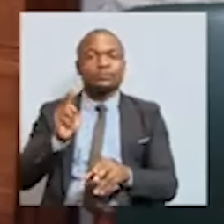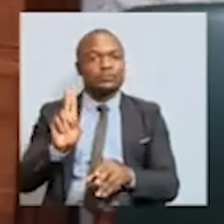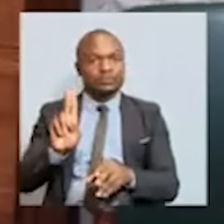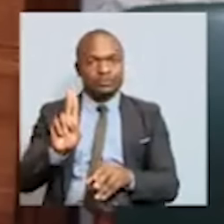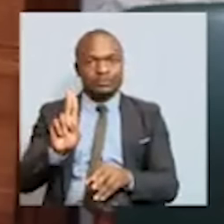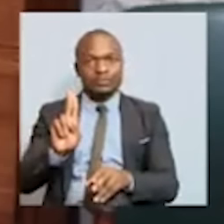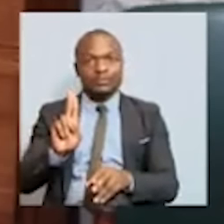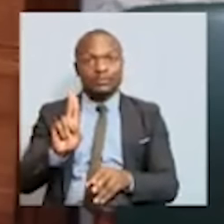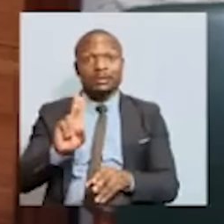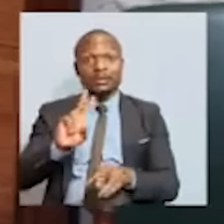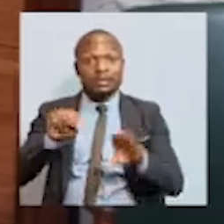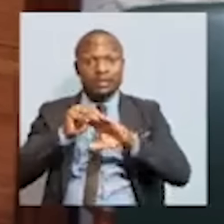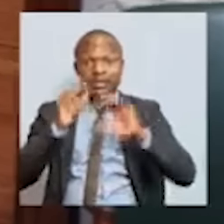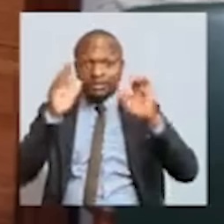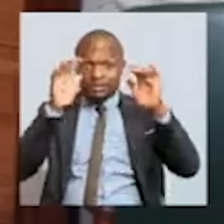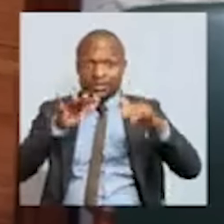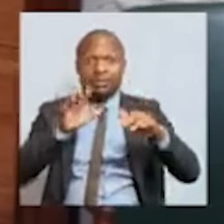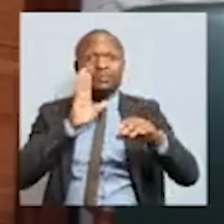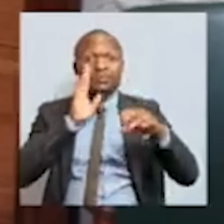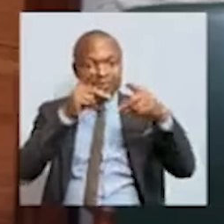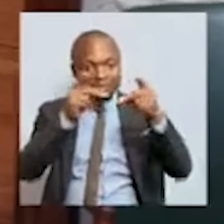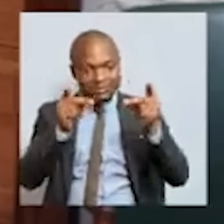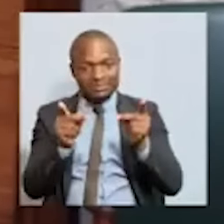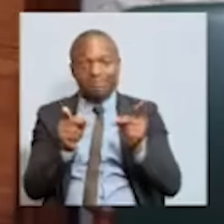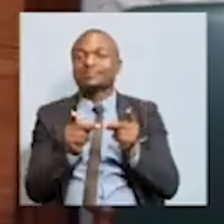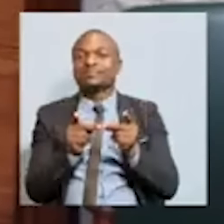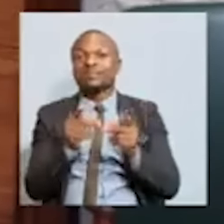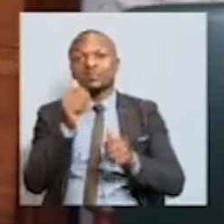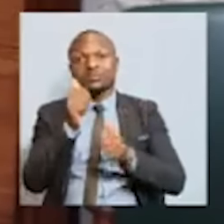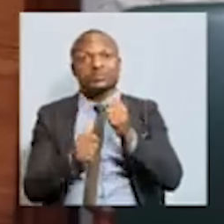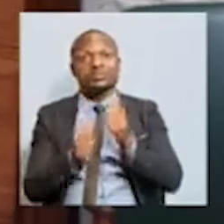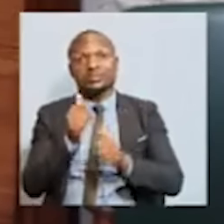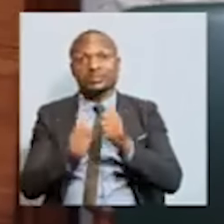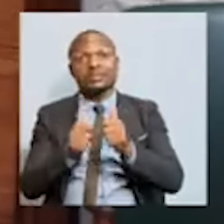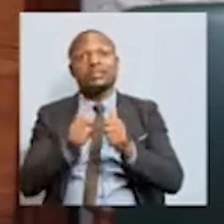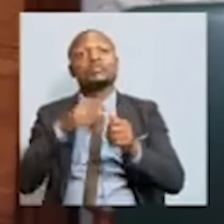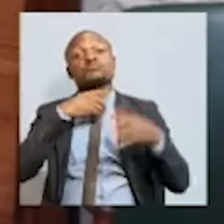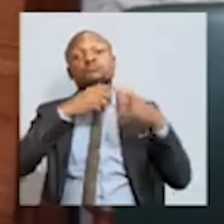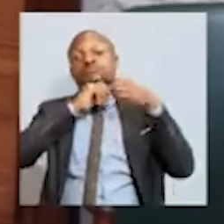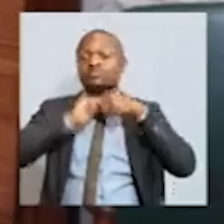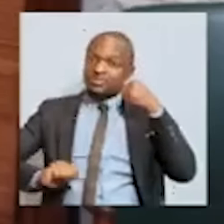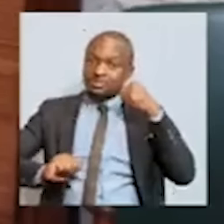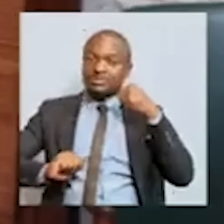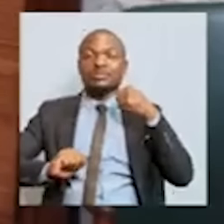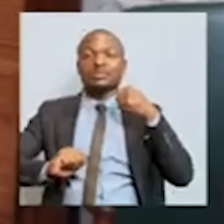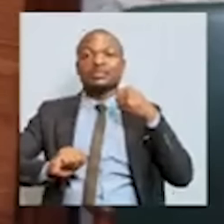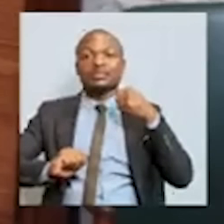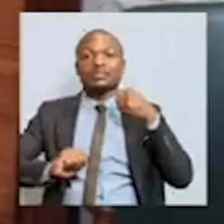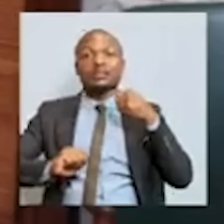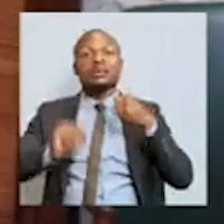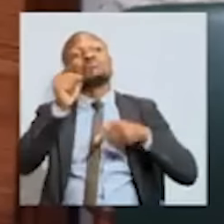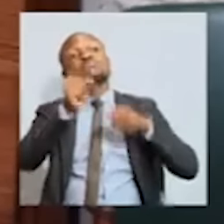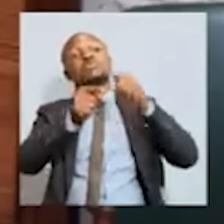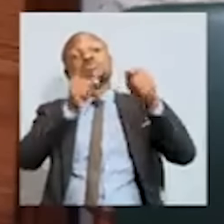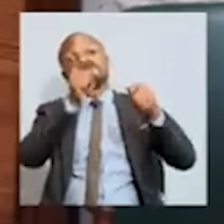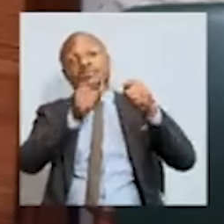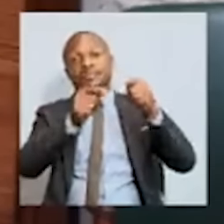Assembly bar counter, that is, taking off his necktie and charging at him.